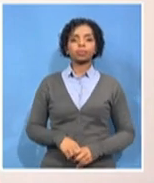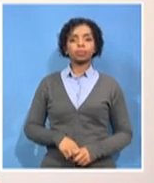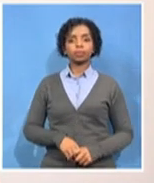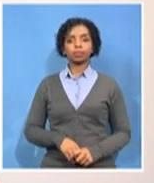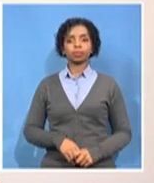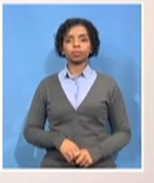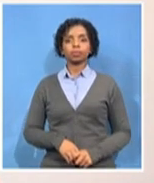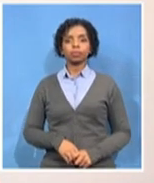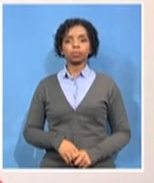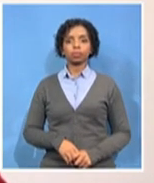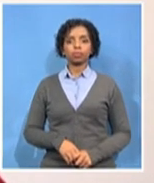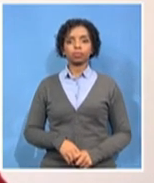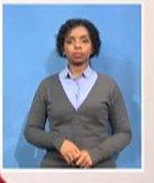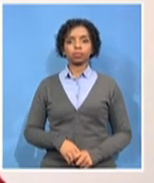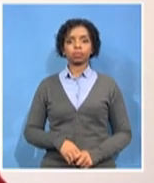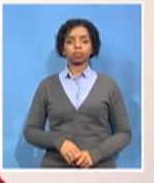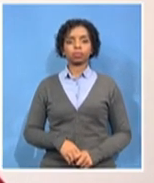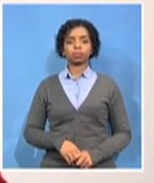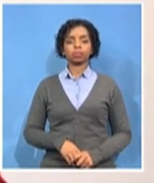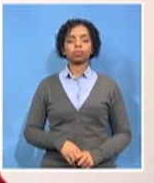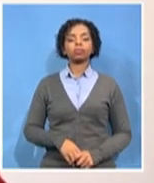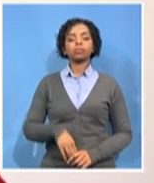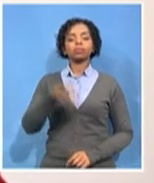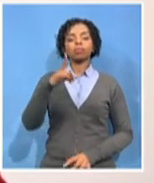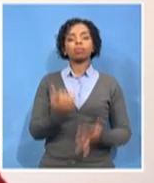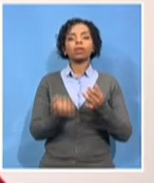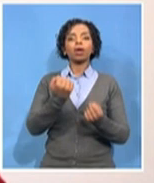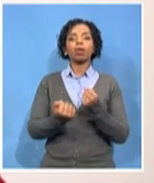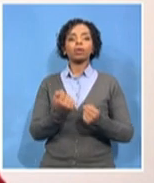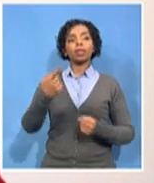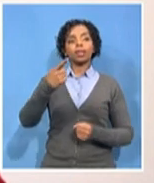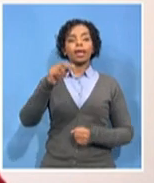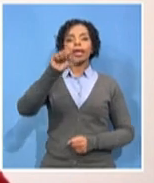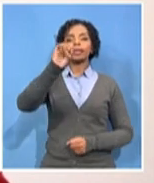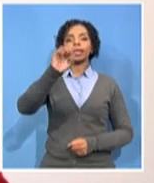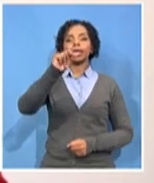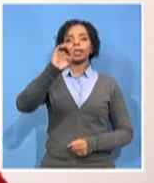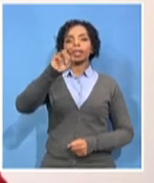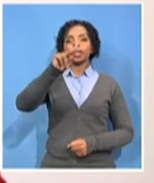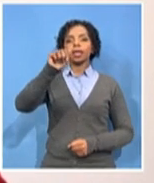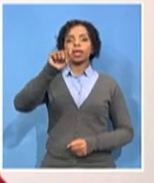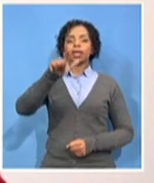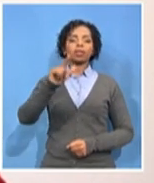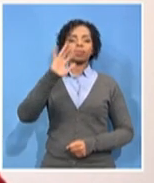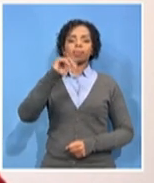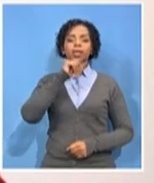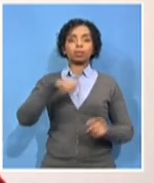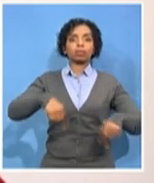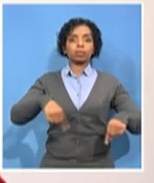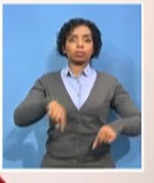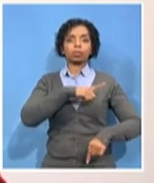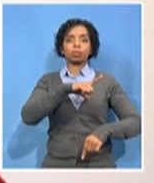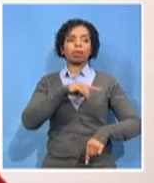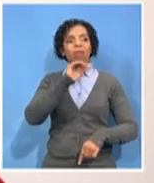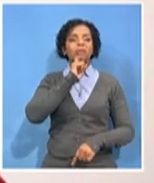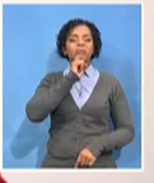the court at Senekal on Friday, and we're not going to be deterred by frivolous and useless cases done by people who are trying to flirt with right-wingers in this country, in the